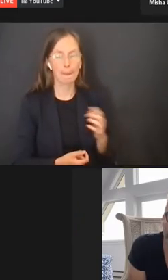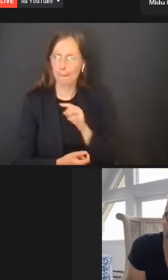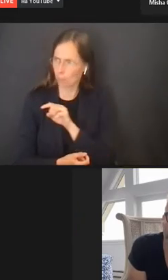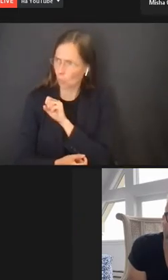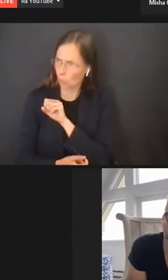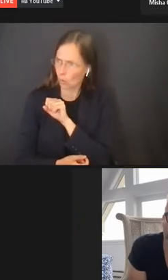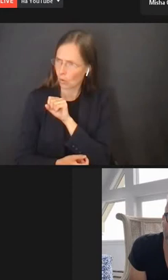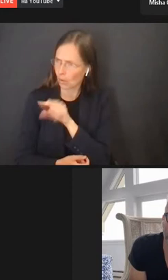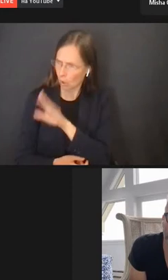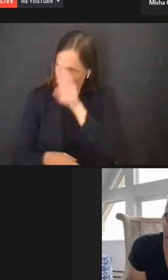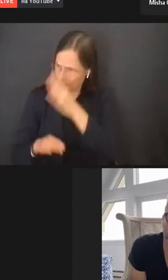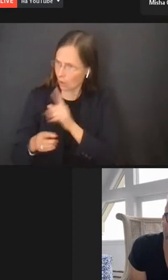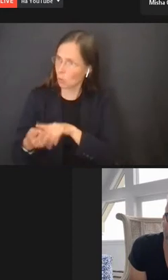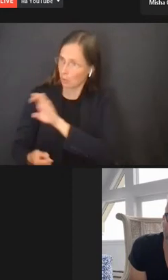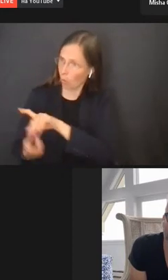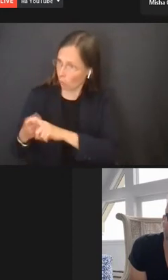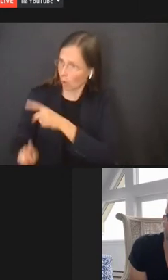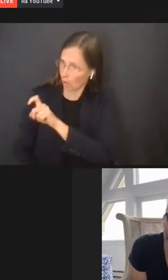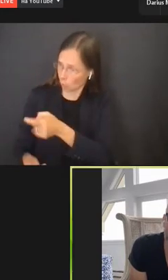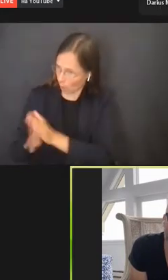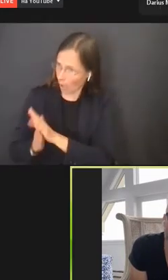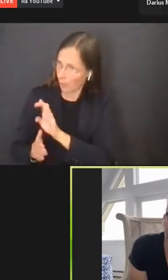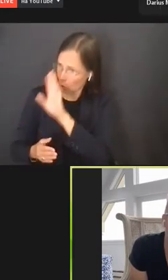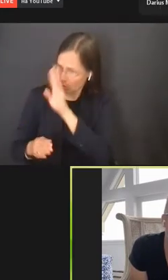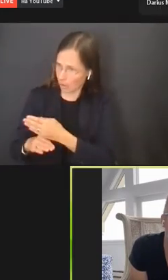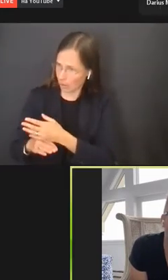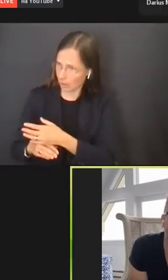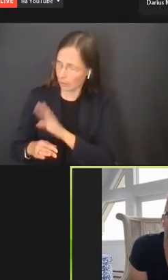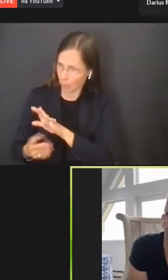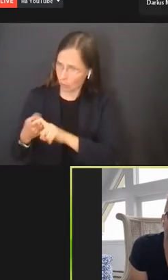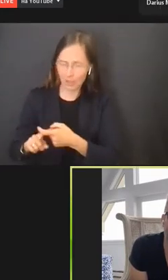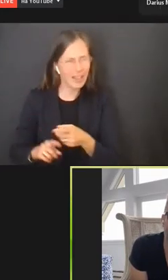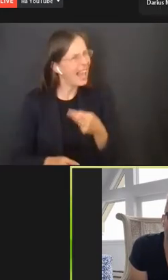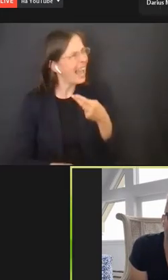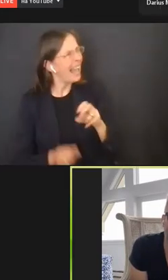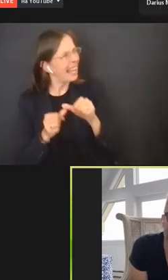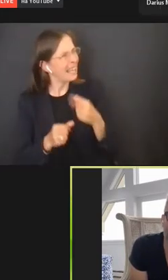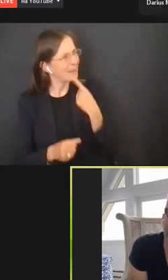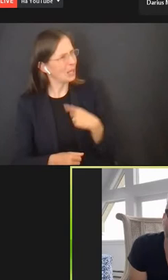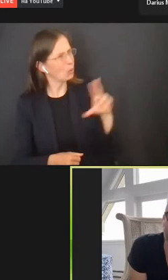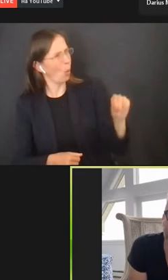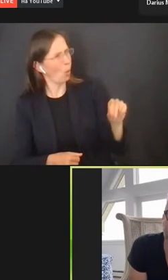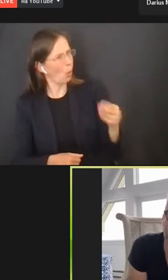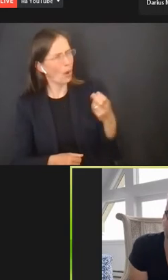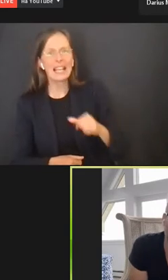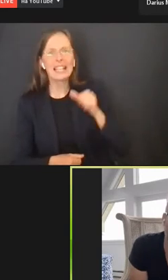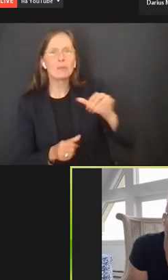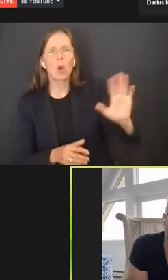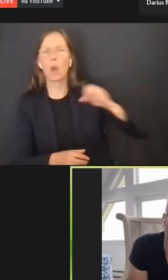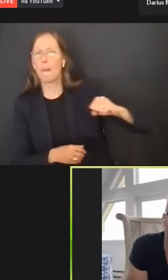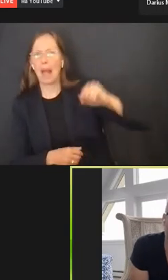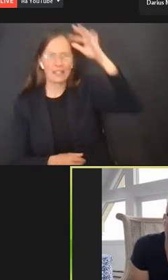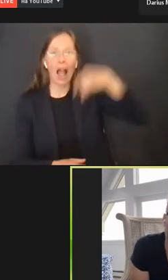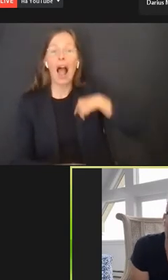were you asking your son to be your friend? He keeps saying no. He keeps saying, like, back off, Dad. And I think what he